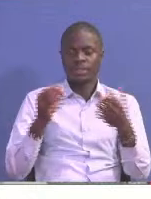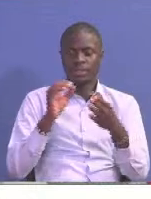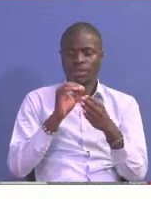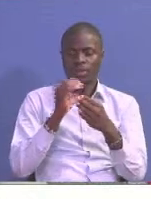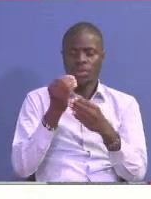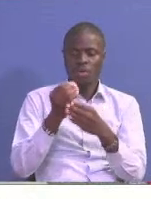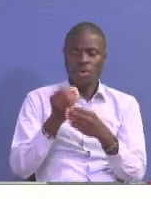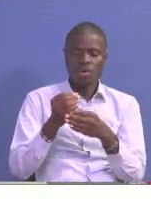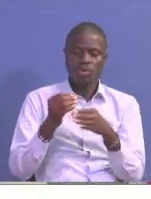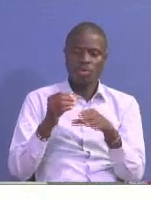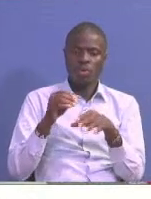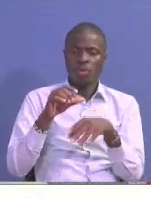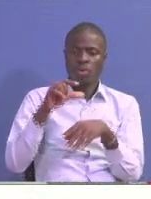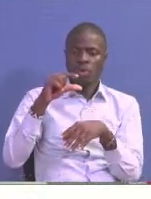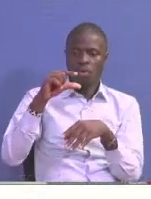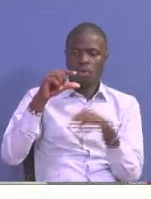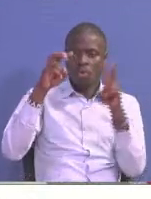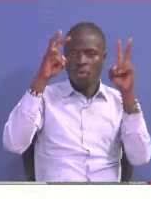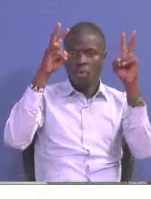publications.